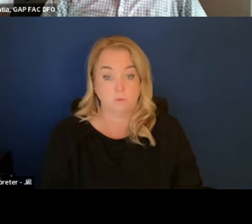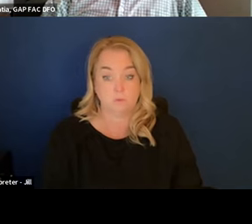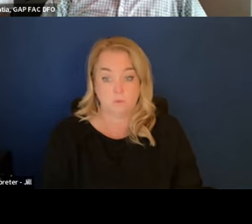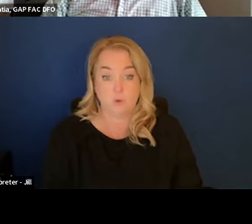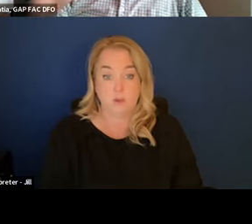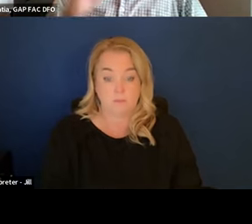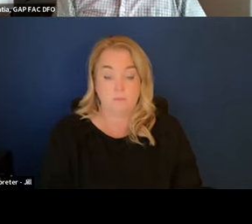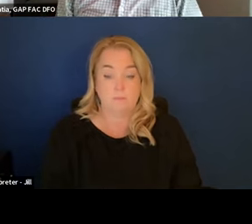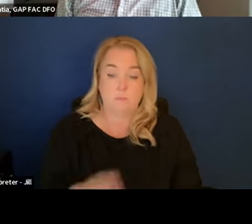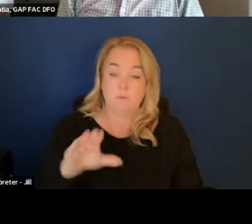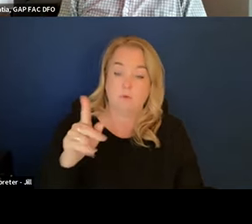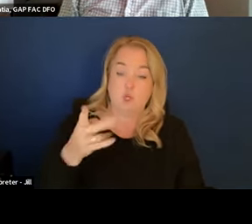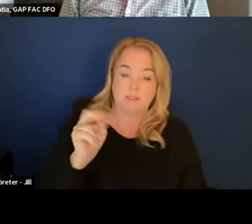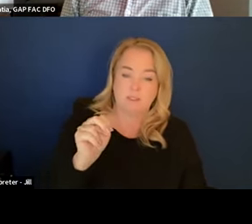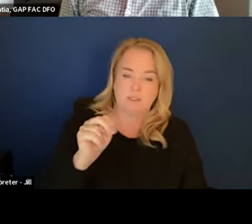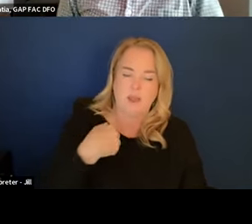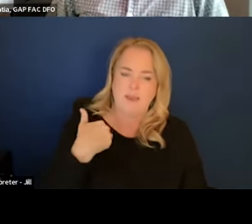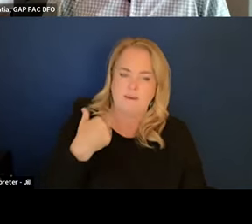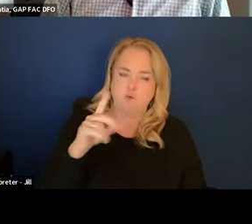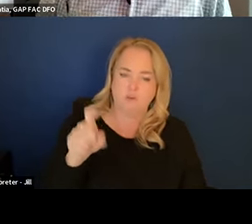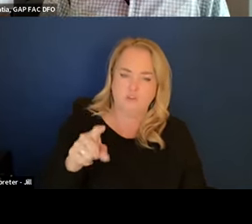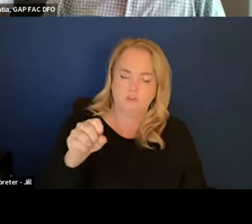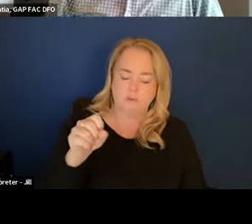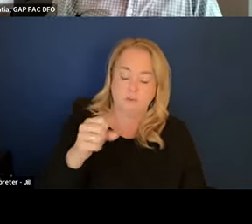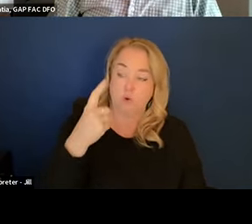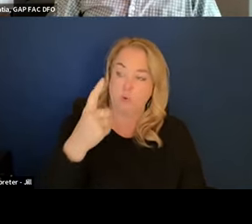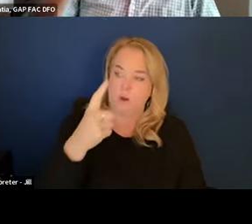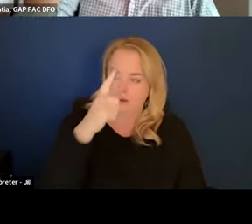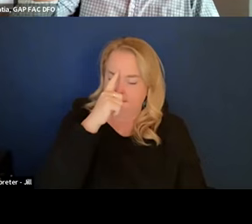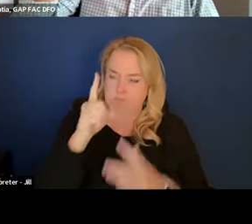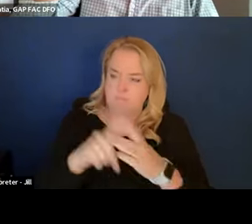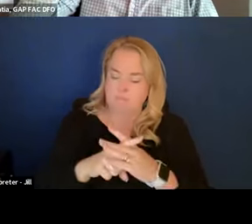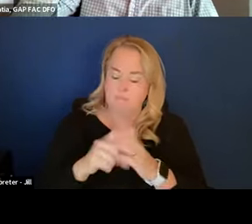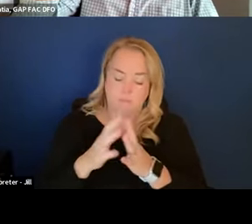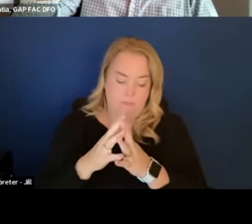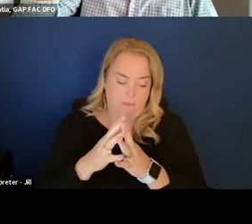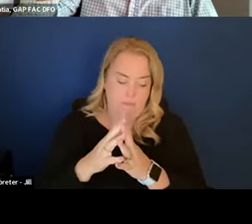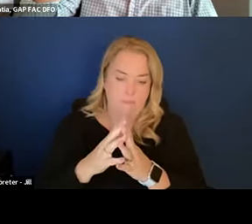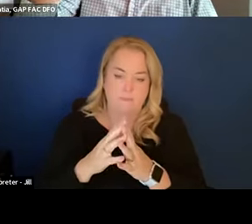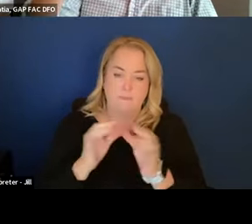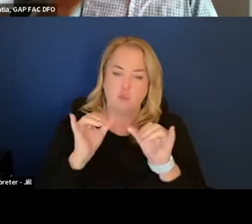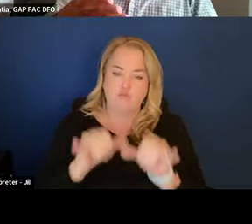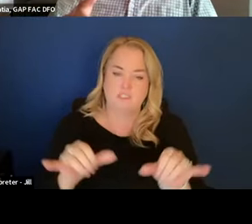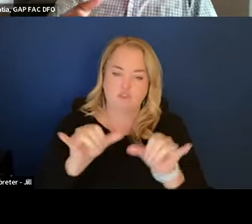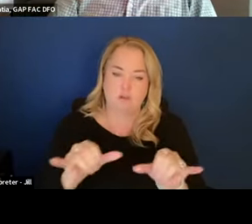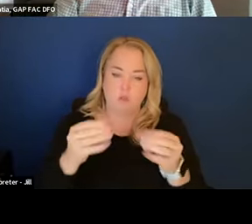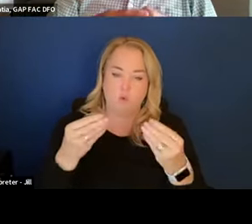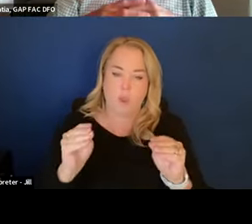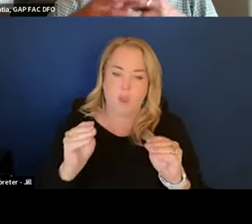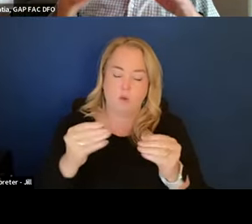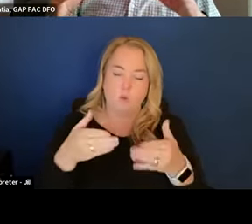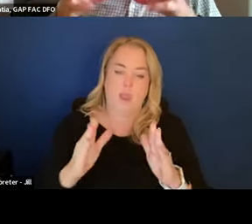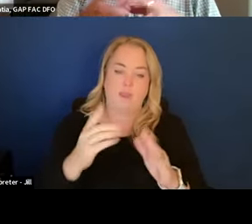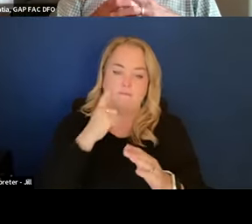Okay. Hey, Kristen, I have one. One thought I had, John, is that a traditional way of market research for the